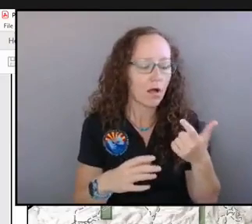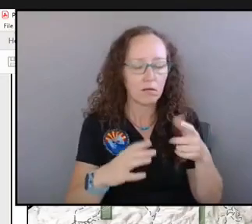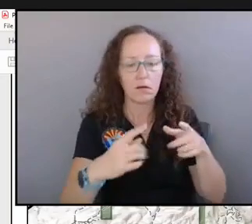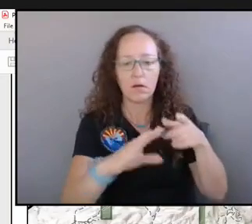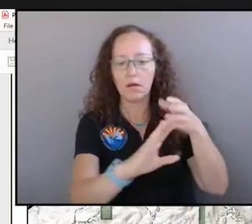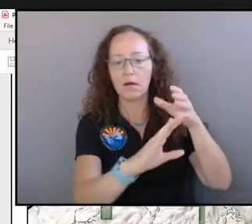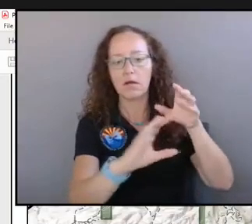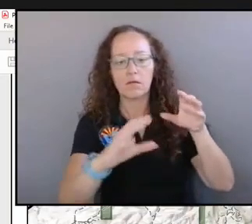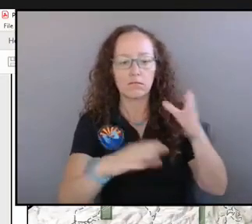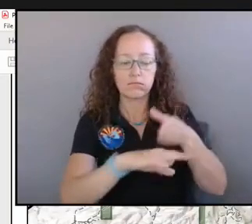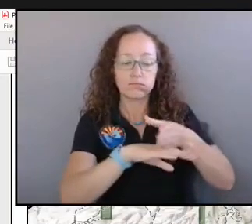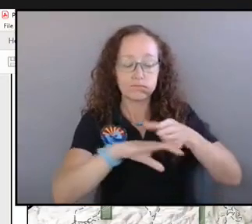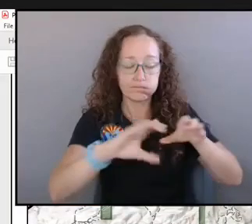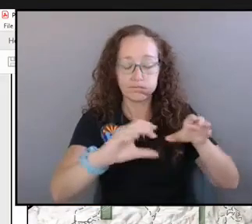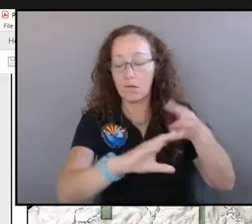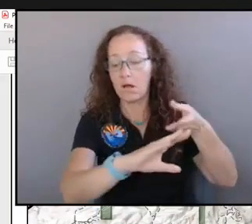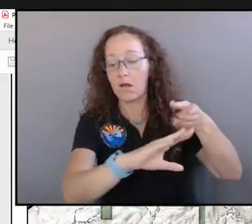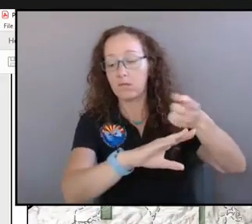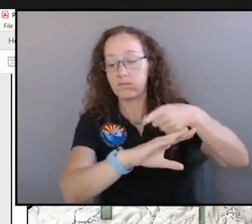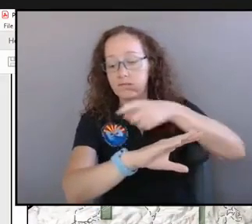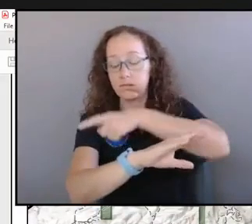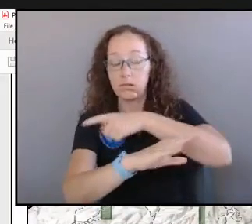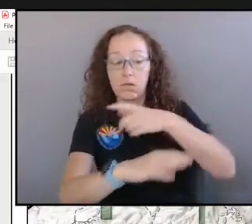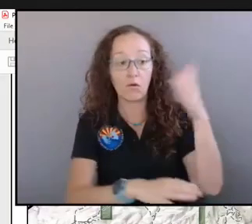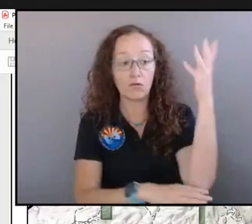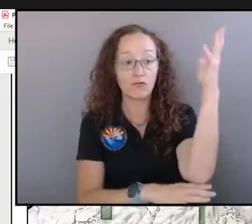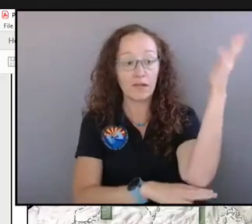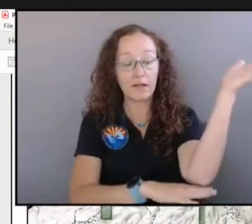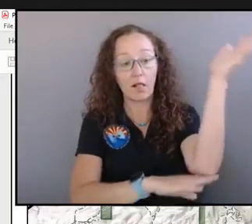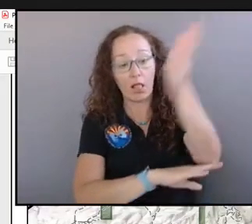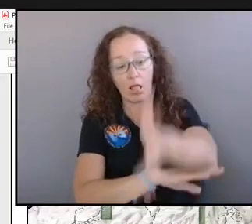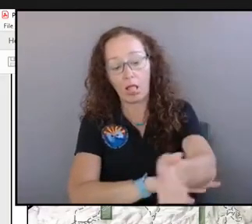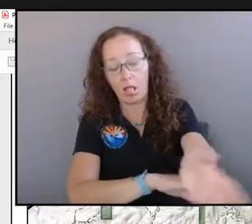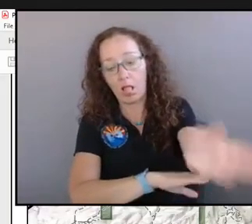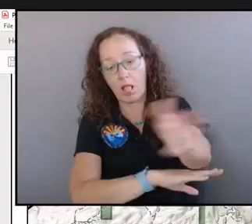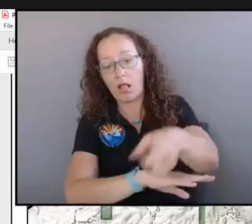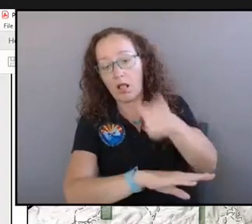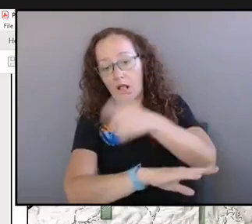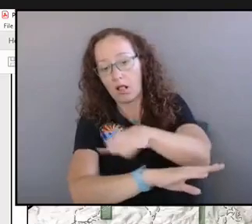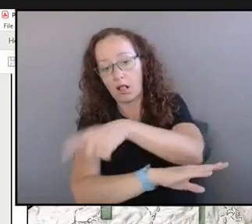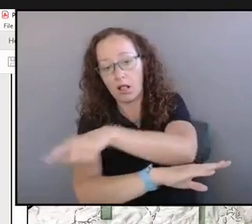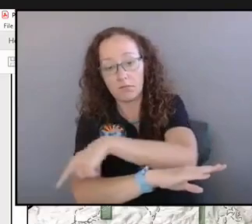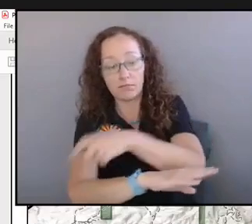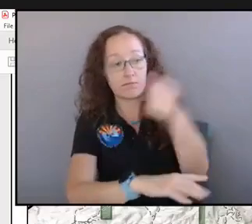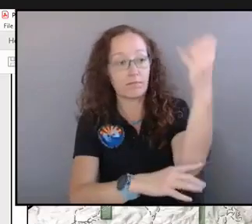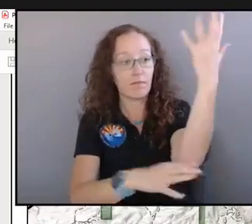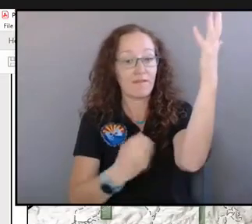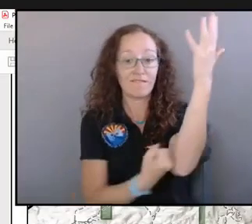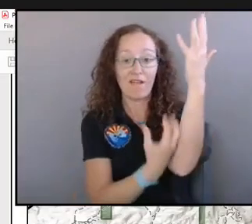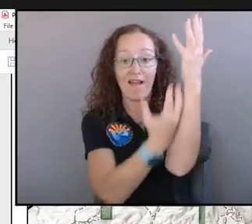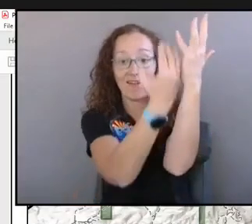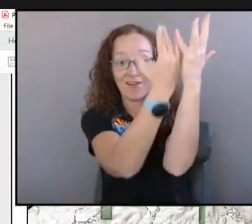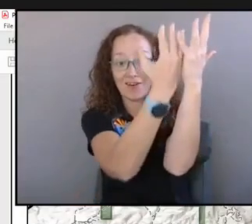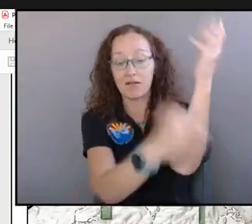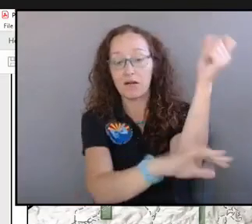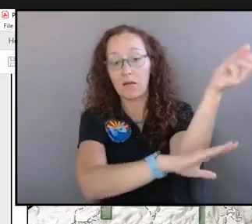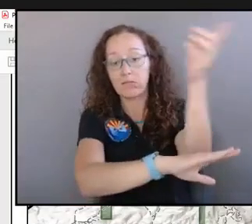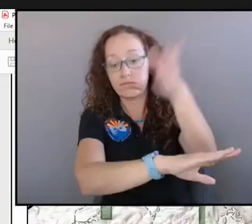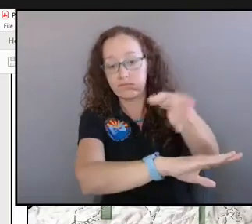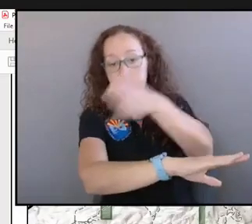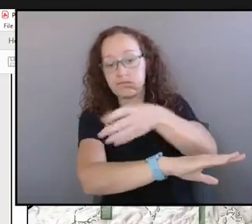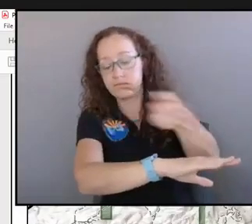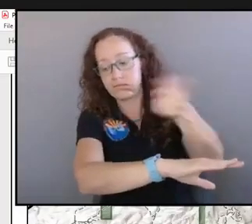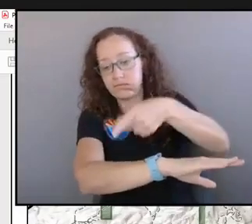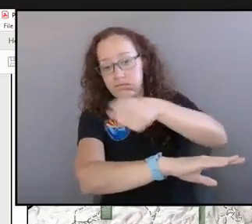be whole trees rolling down the hillside that are on fire. And as those roll down the slope past